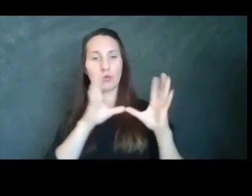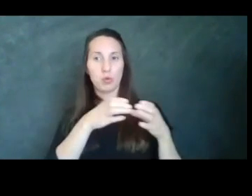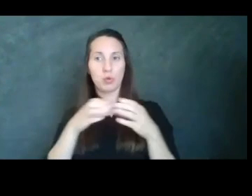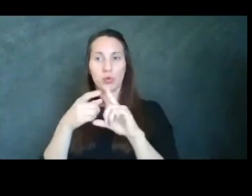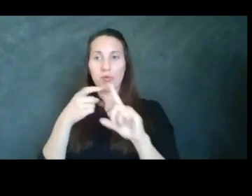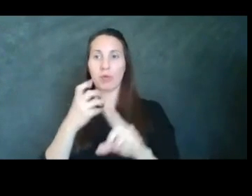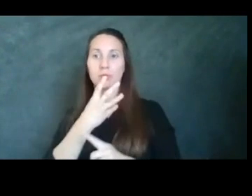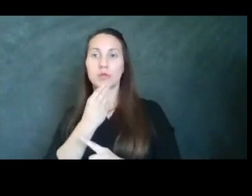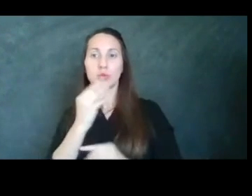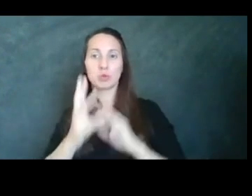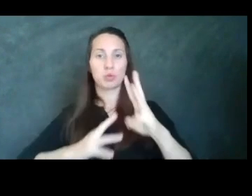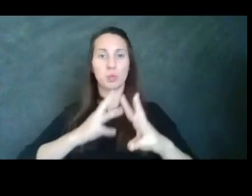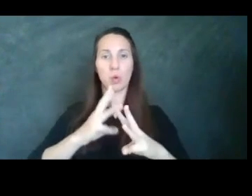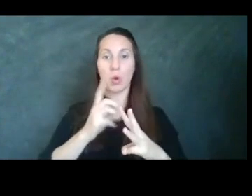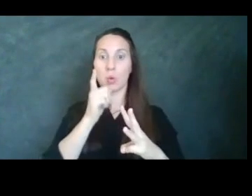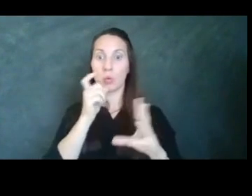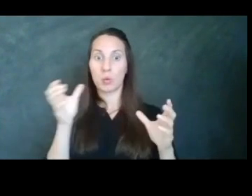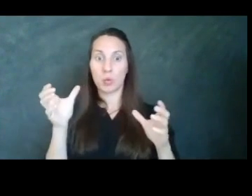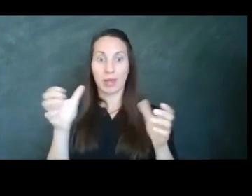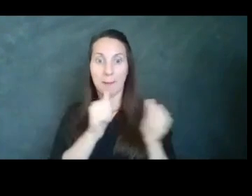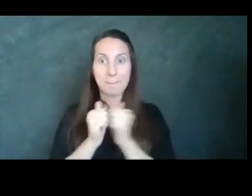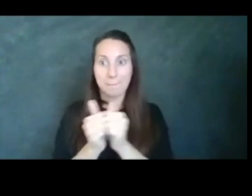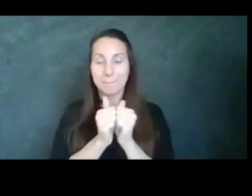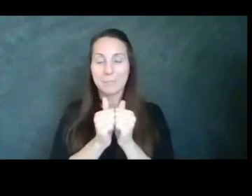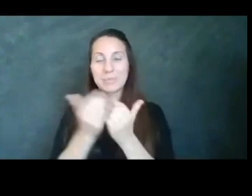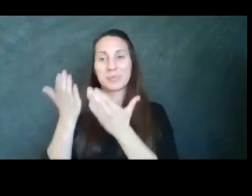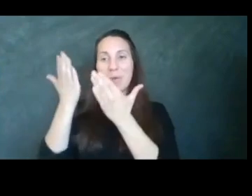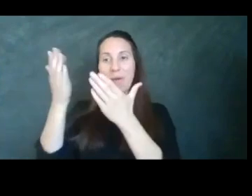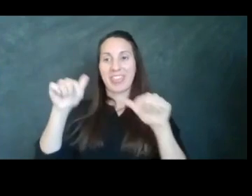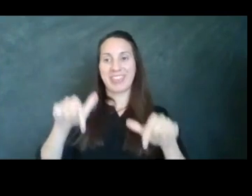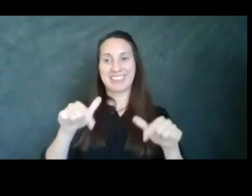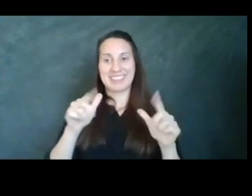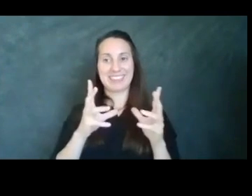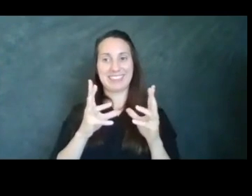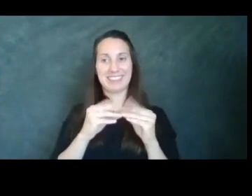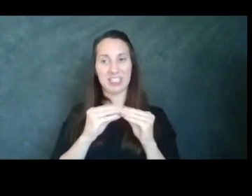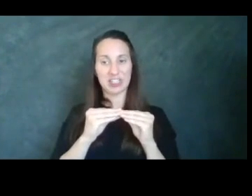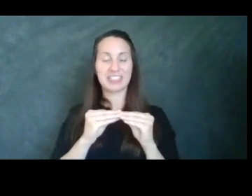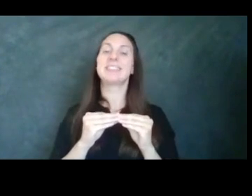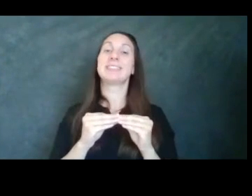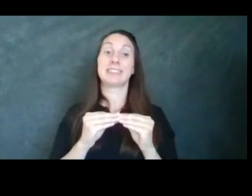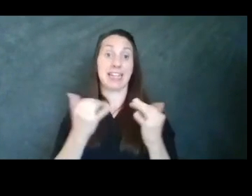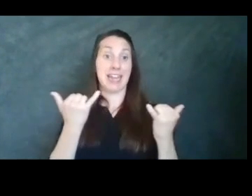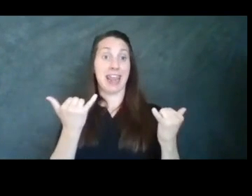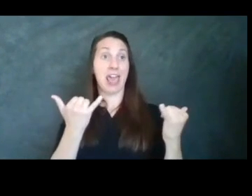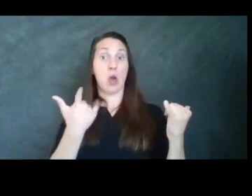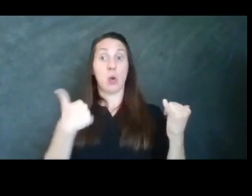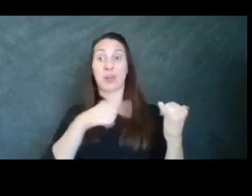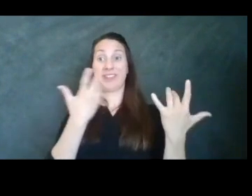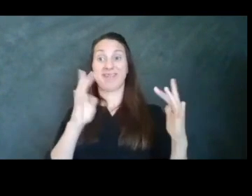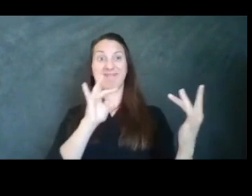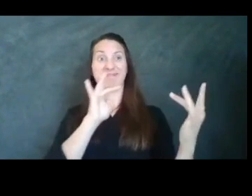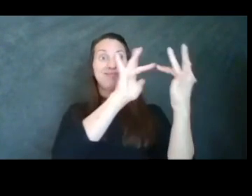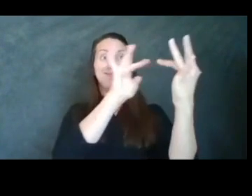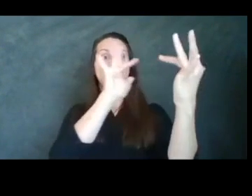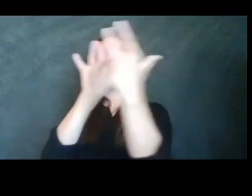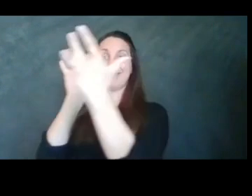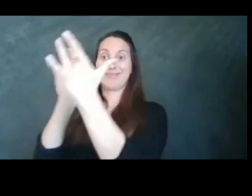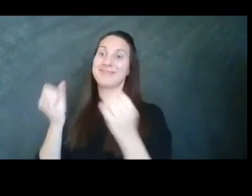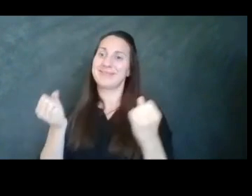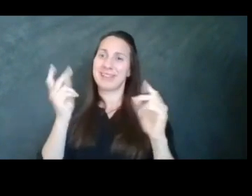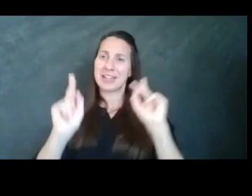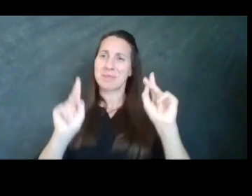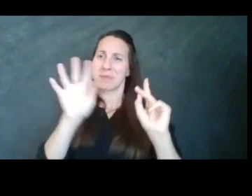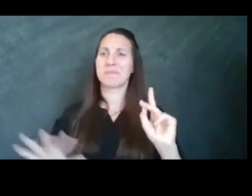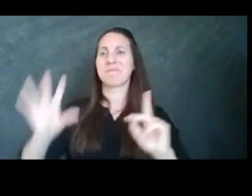this series that is now reaching people all over the world. And I really do want to thank